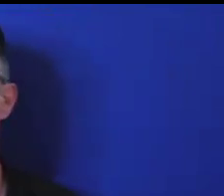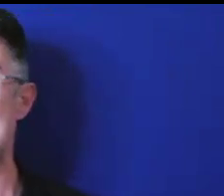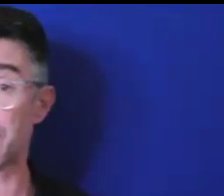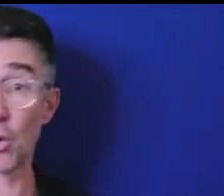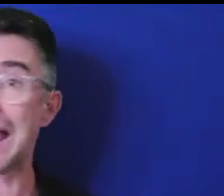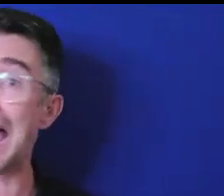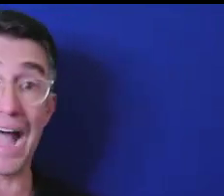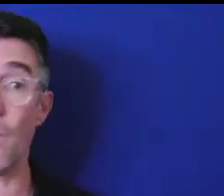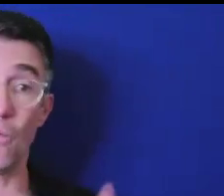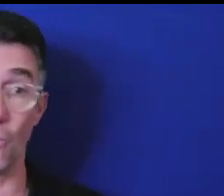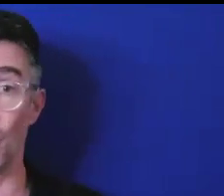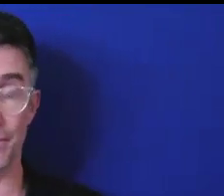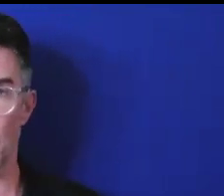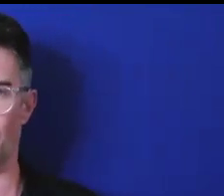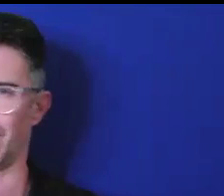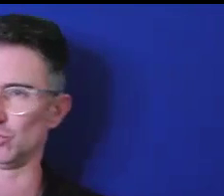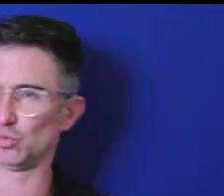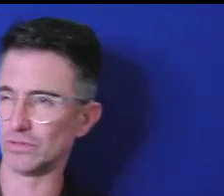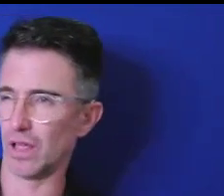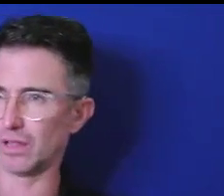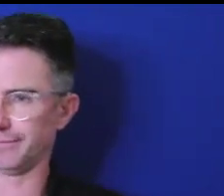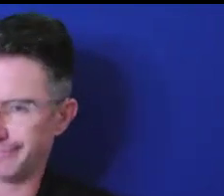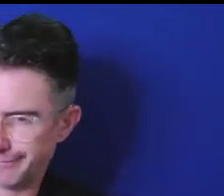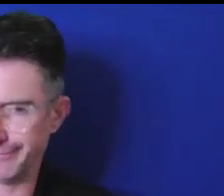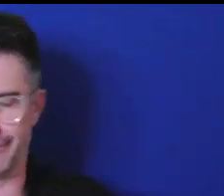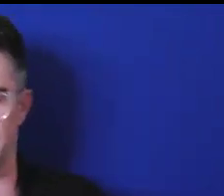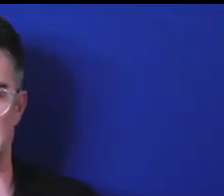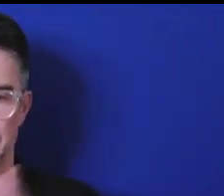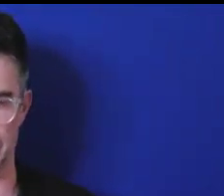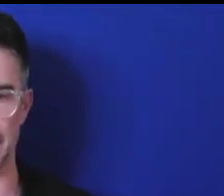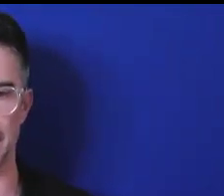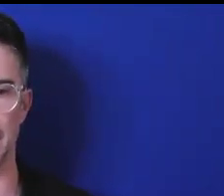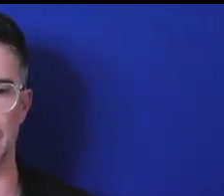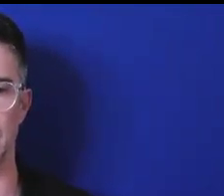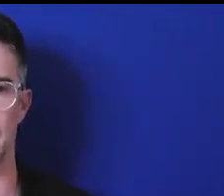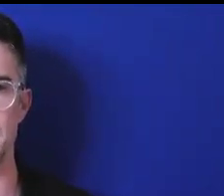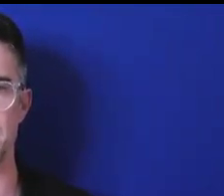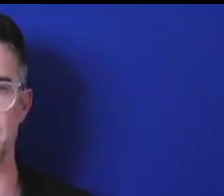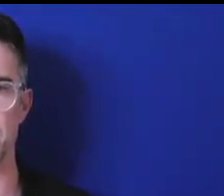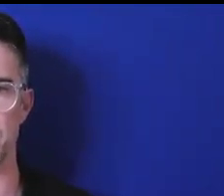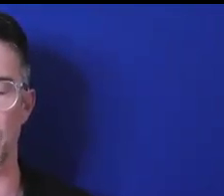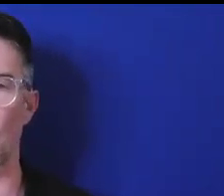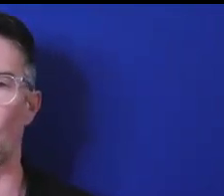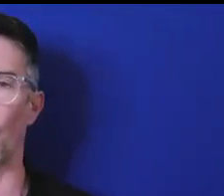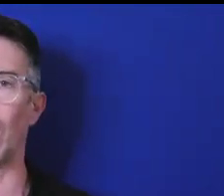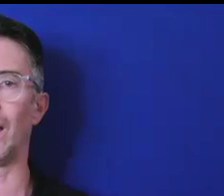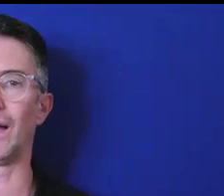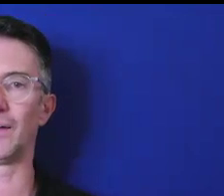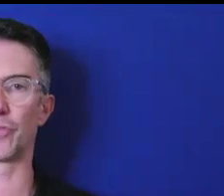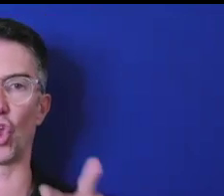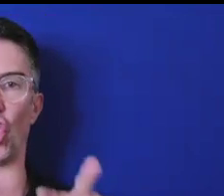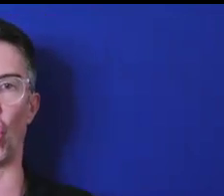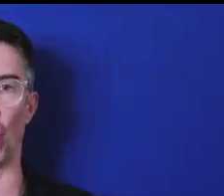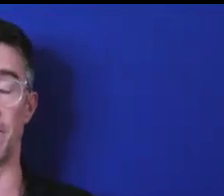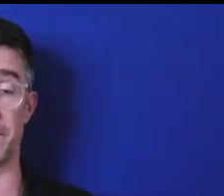launch of the disability allowance cash transfer program and for the people